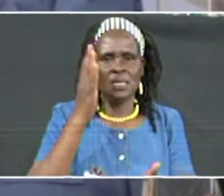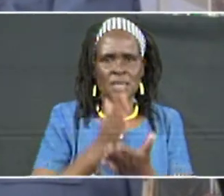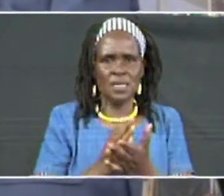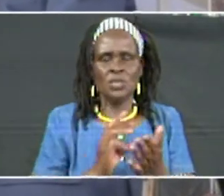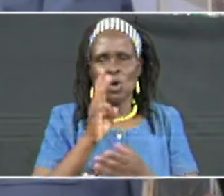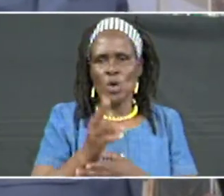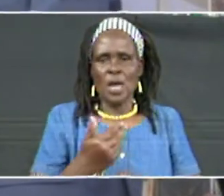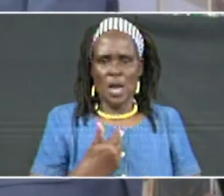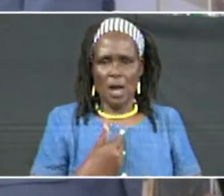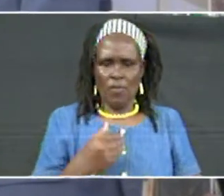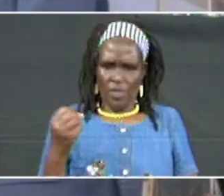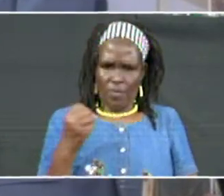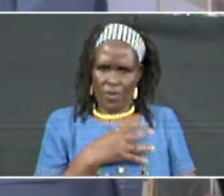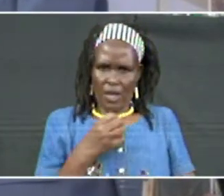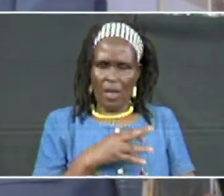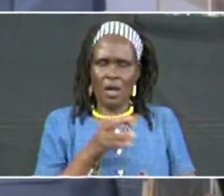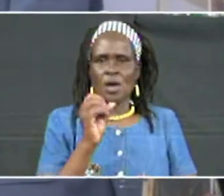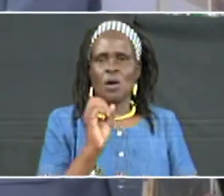God.